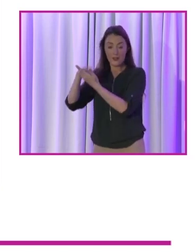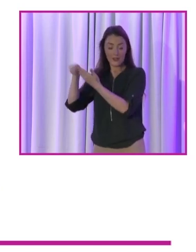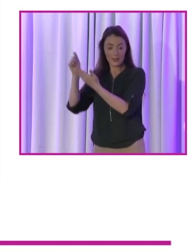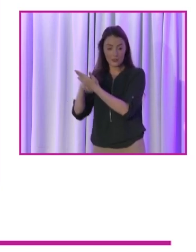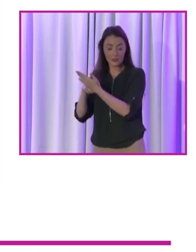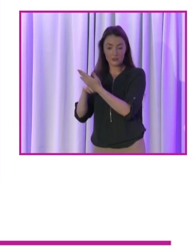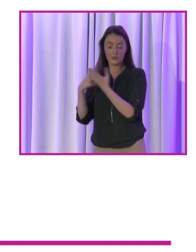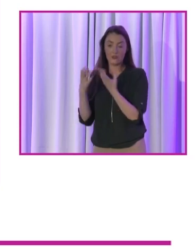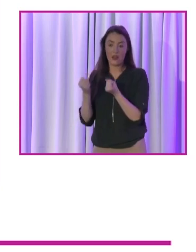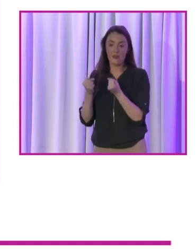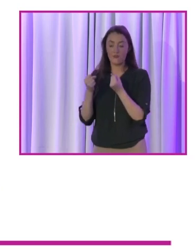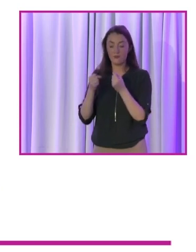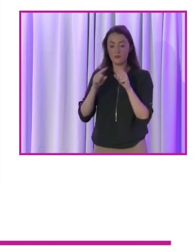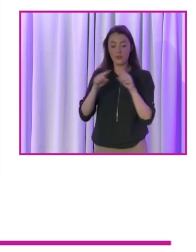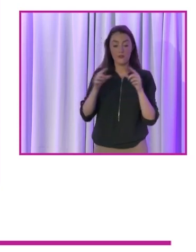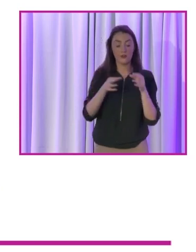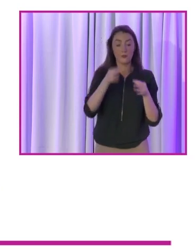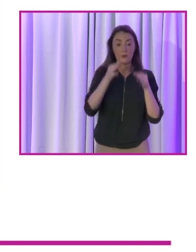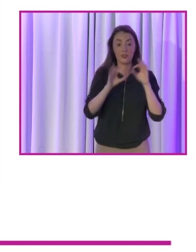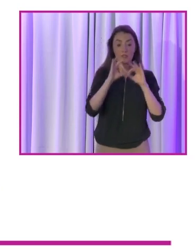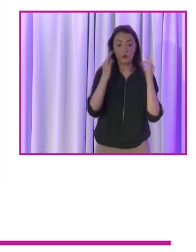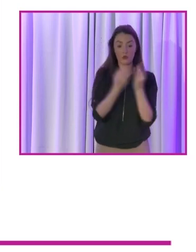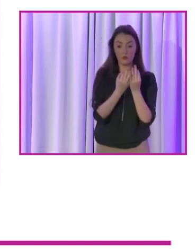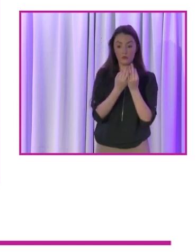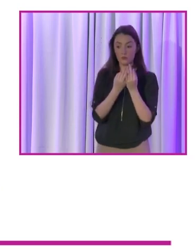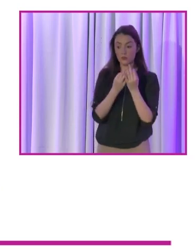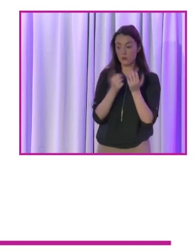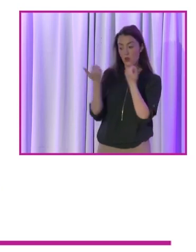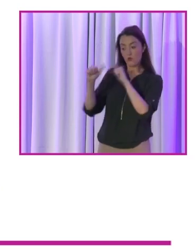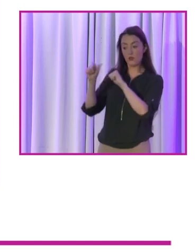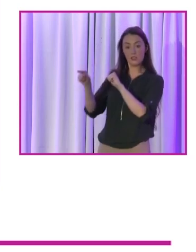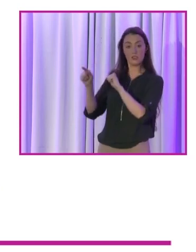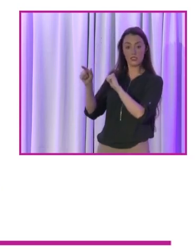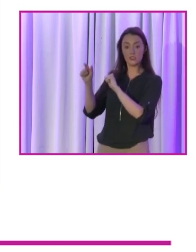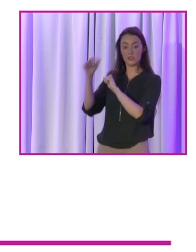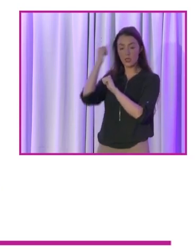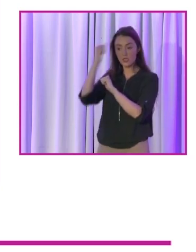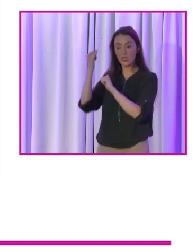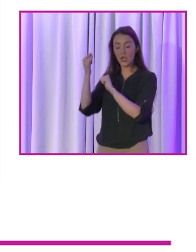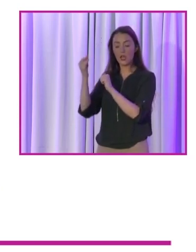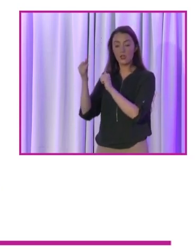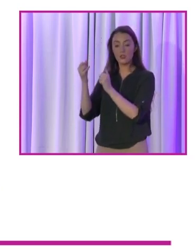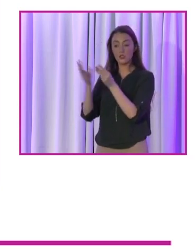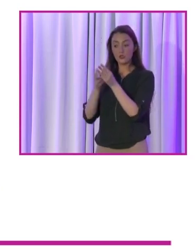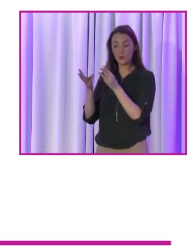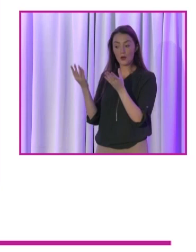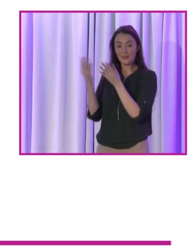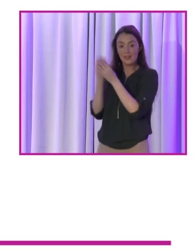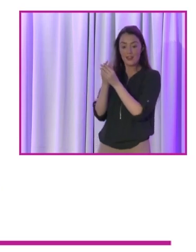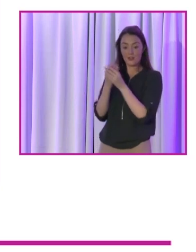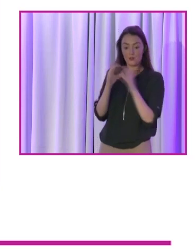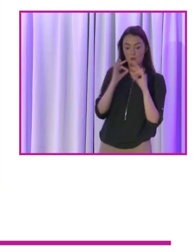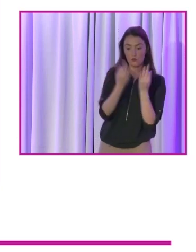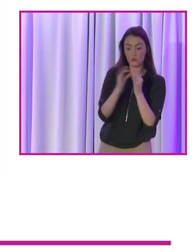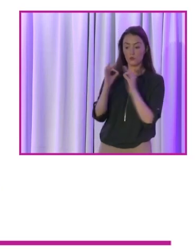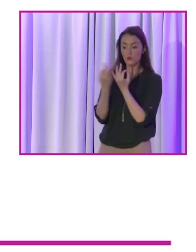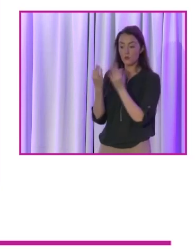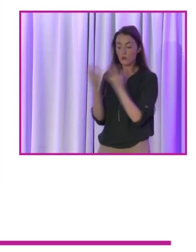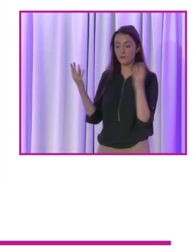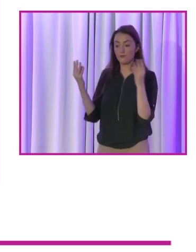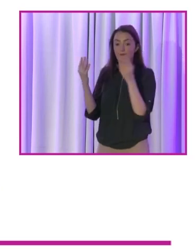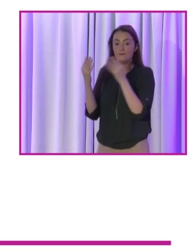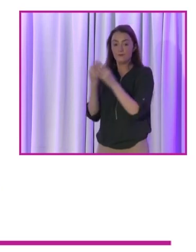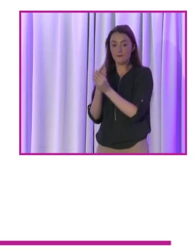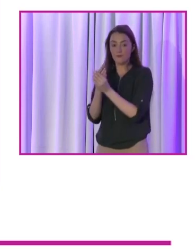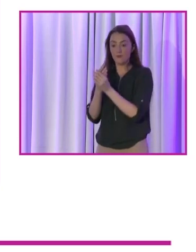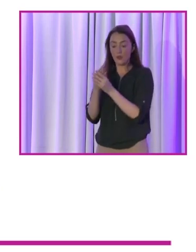parliamentary political parties to sign up to this pledge. And working together, we got politicians on board to push